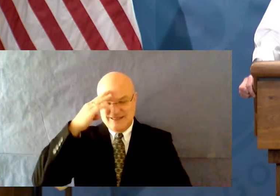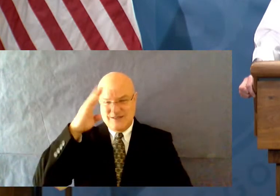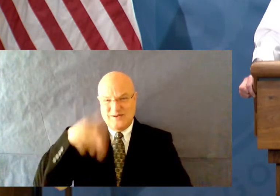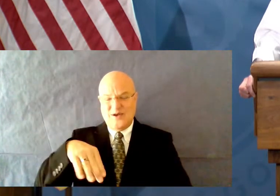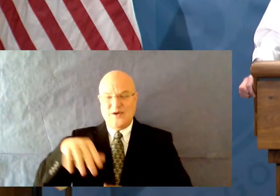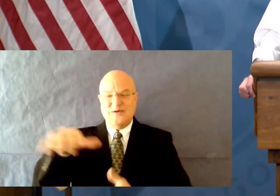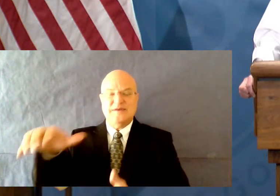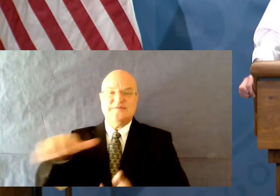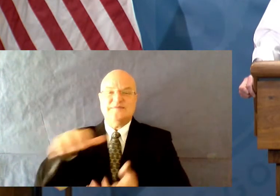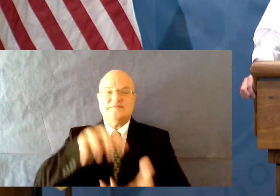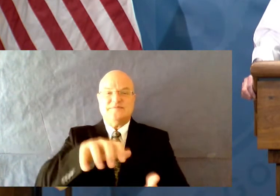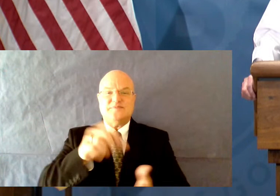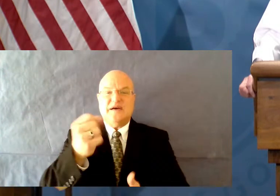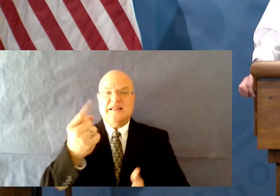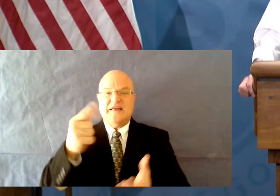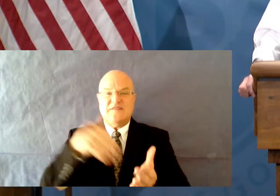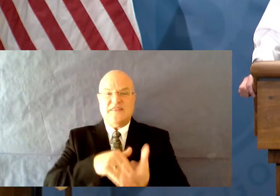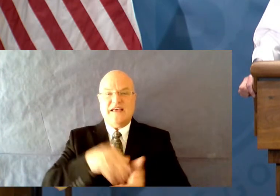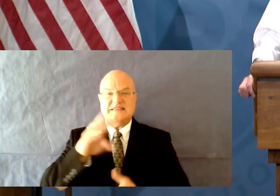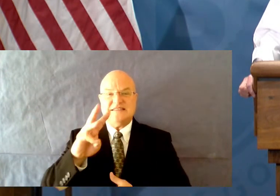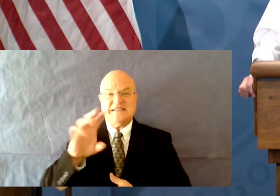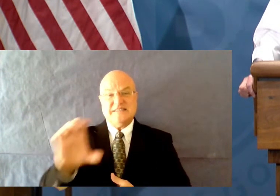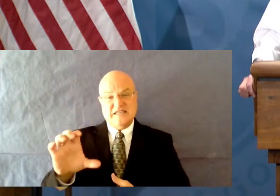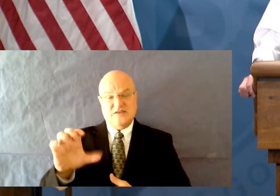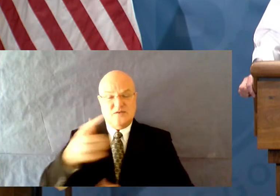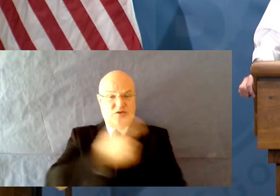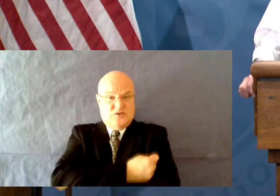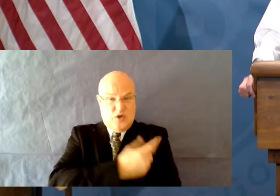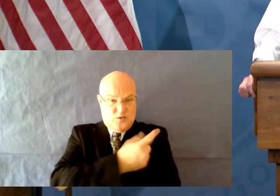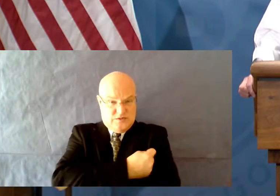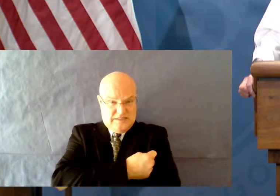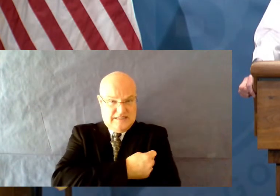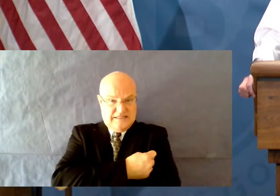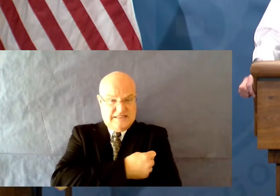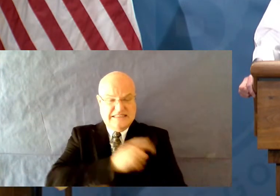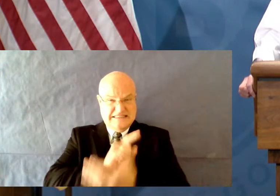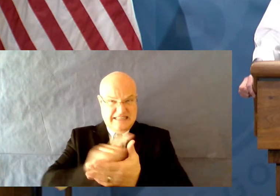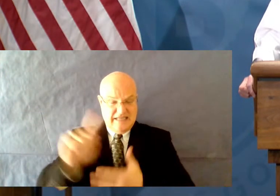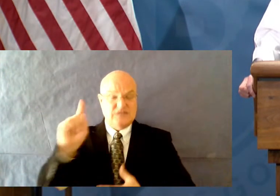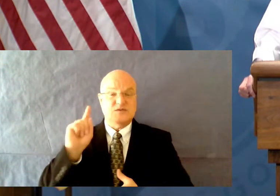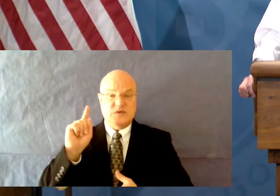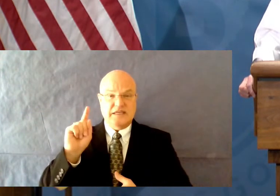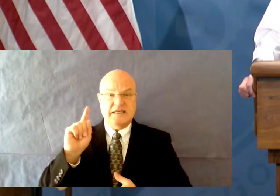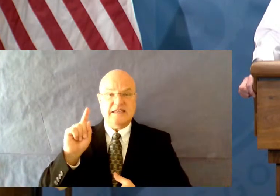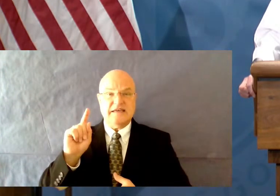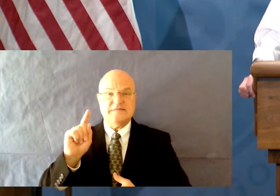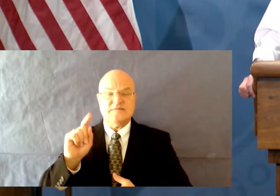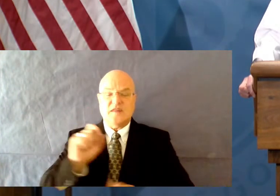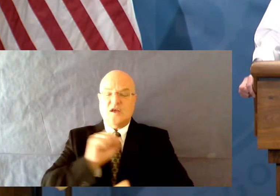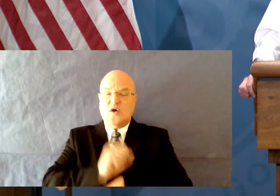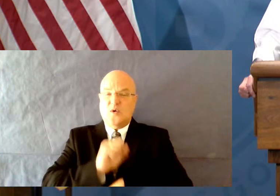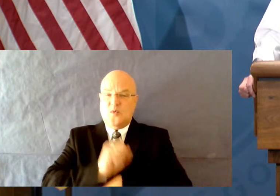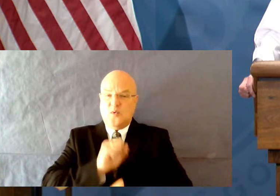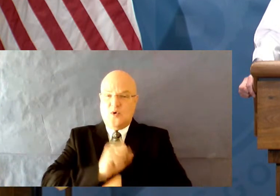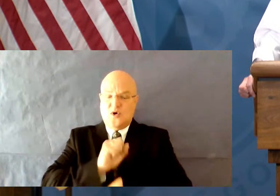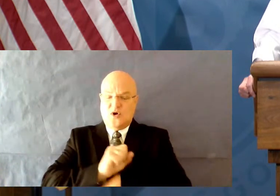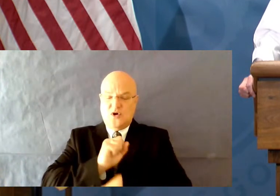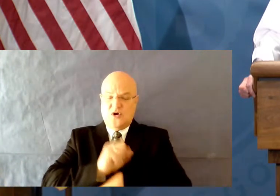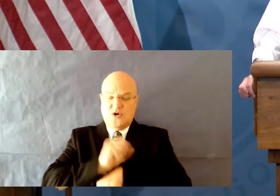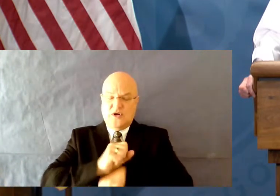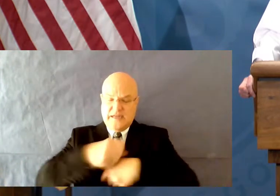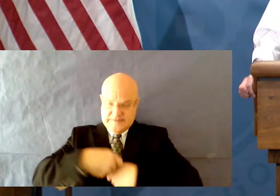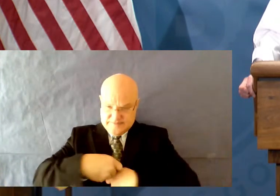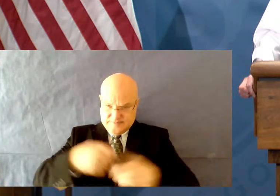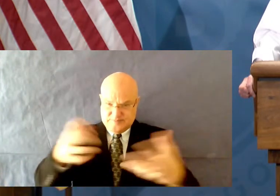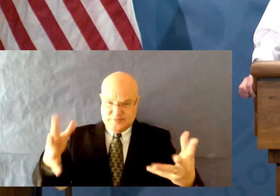allocated 11,600 doses last week. Working hard to get those out. The weather is interrupted, but